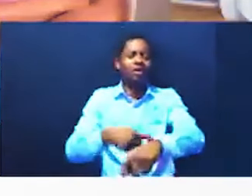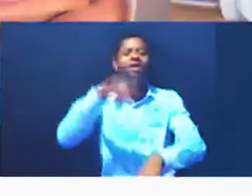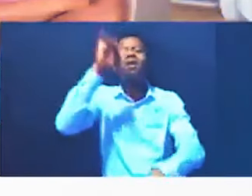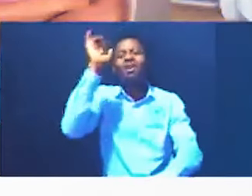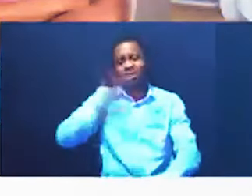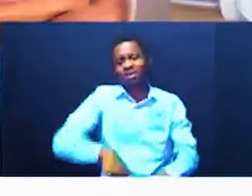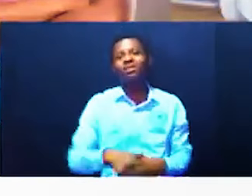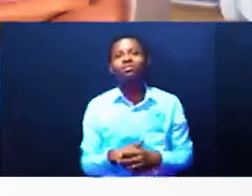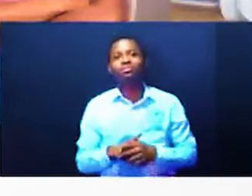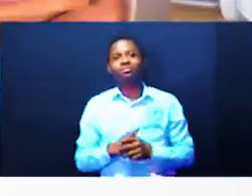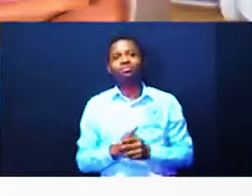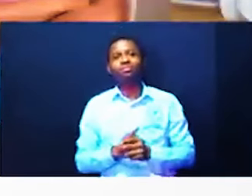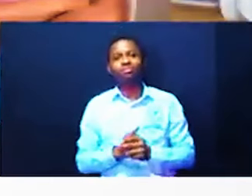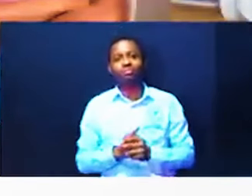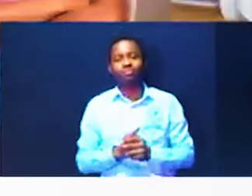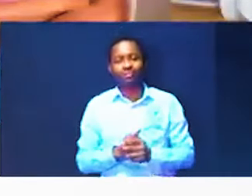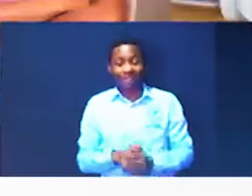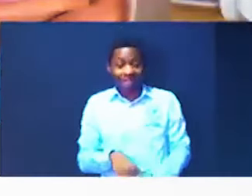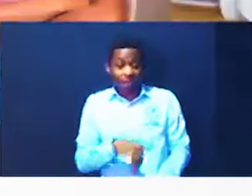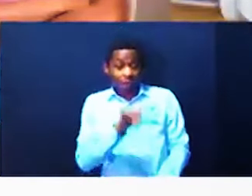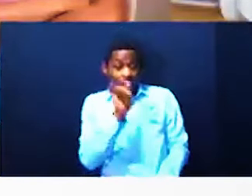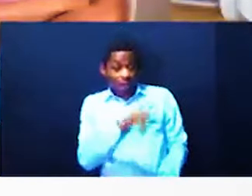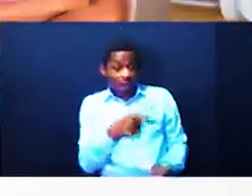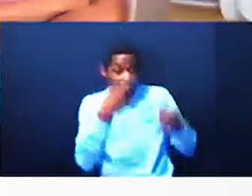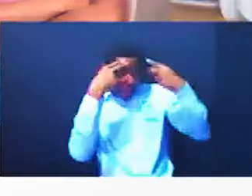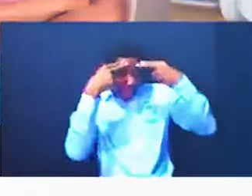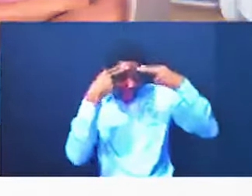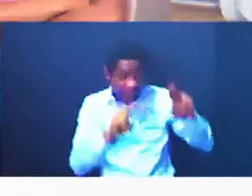that point, we say you are